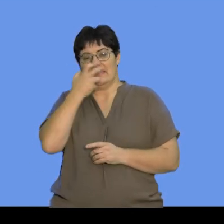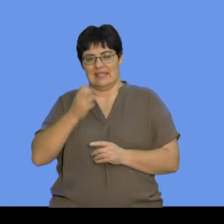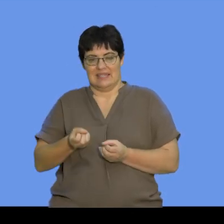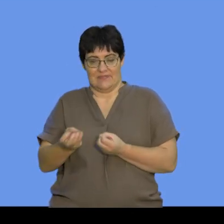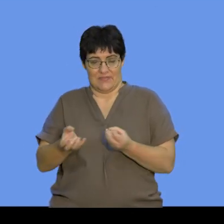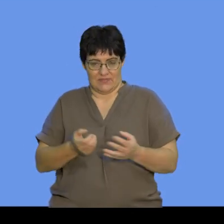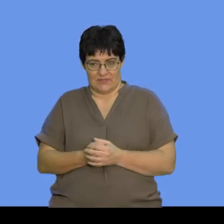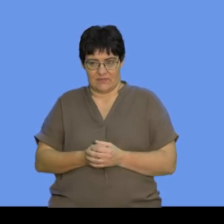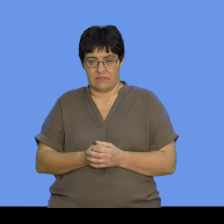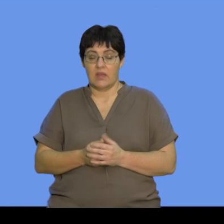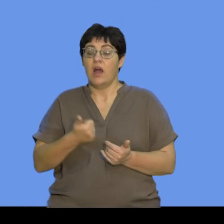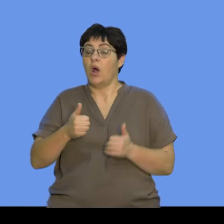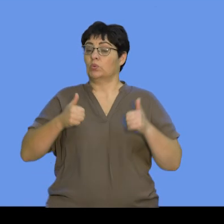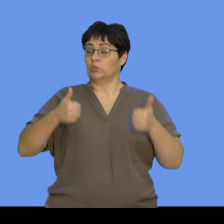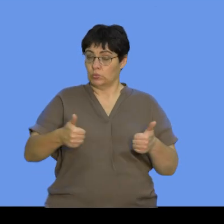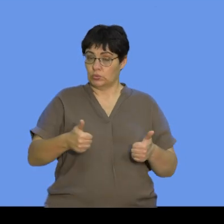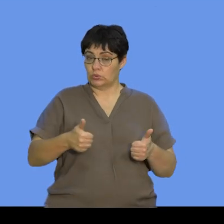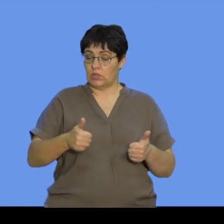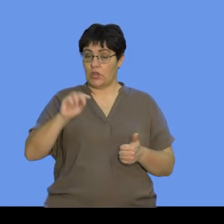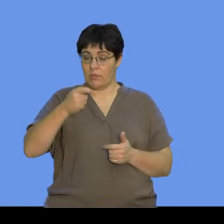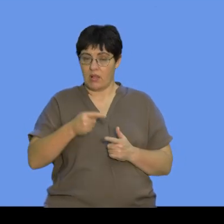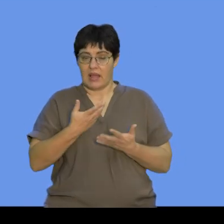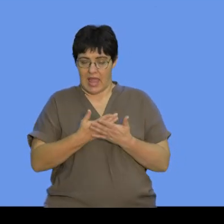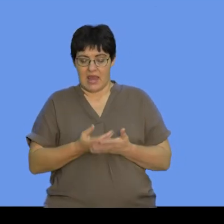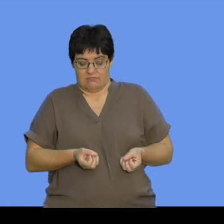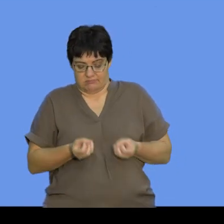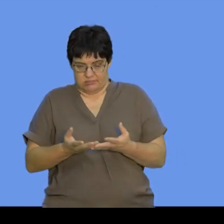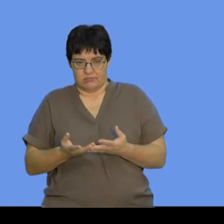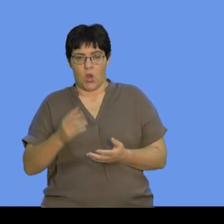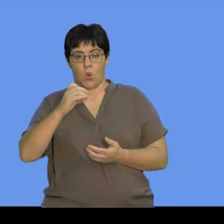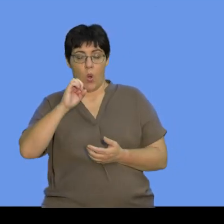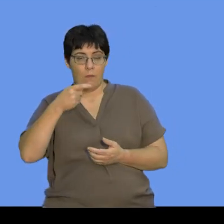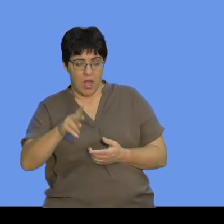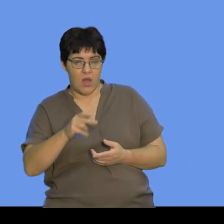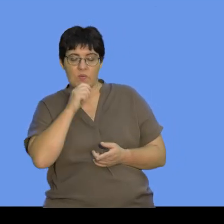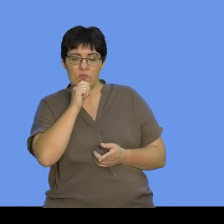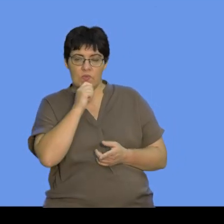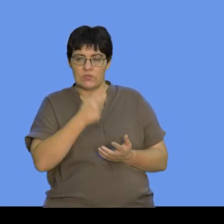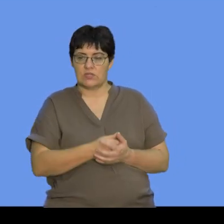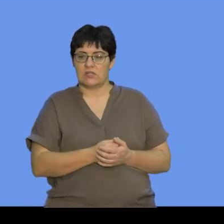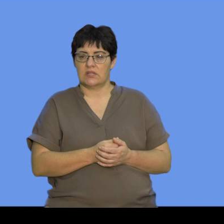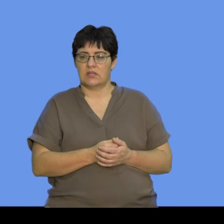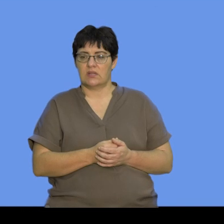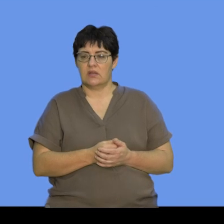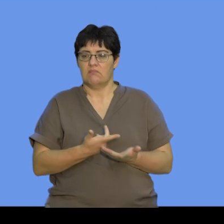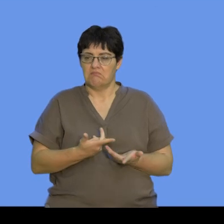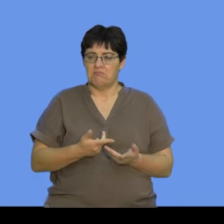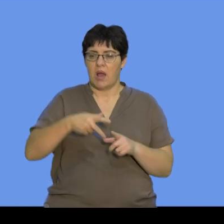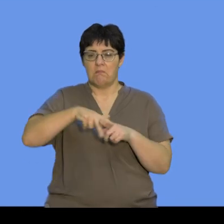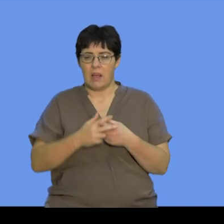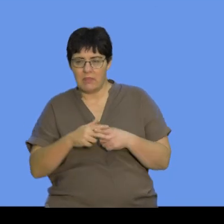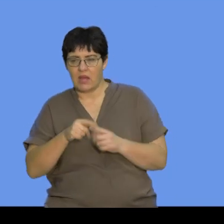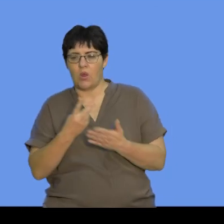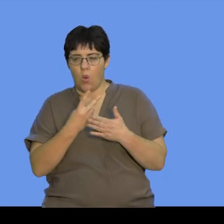thermal conductor easily transfers heat. Okay, copper is used in plumbing, and it is also corrosion resistant. Okay, we don't